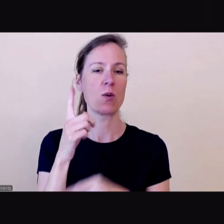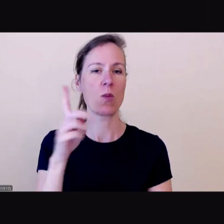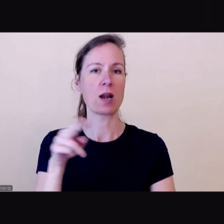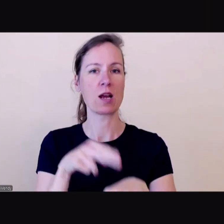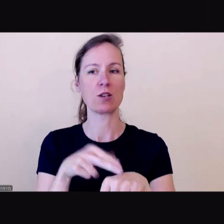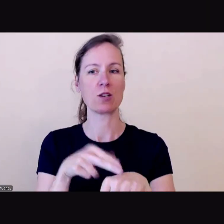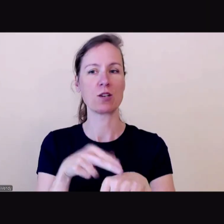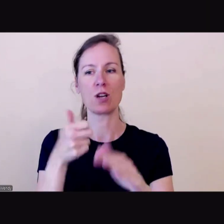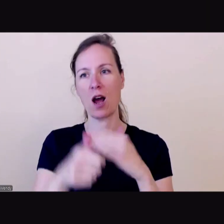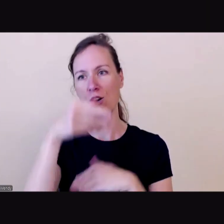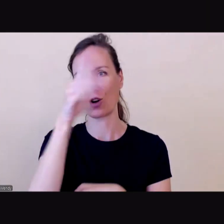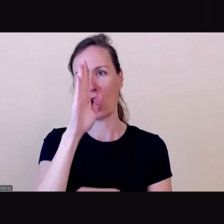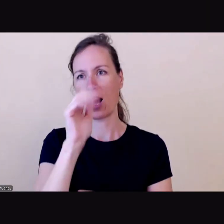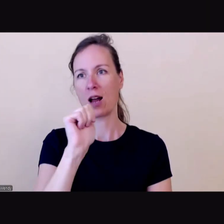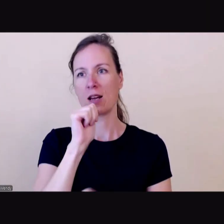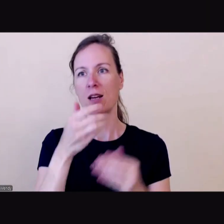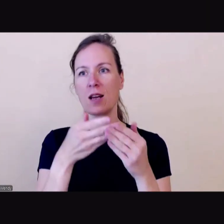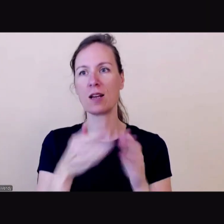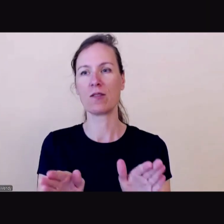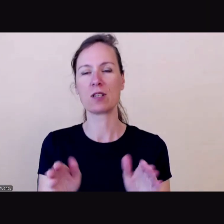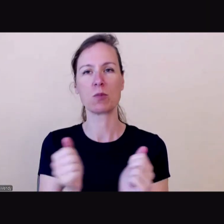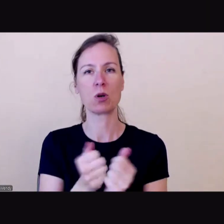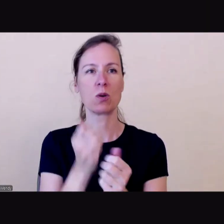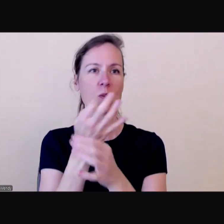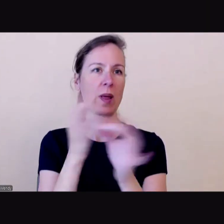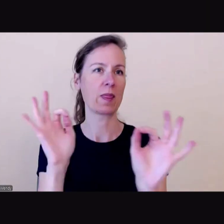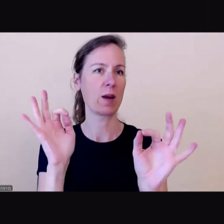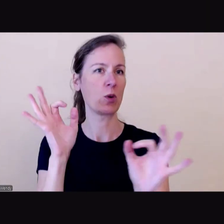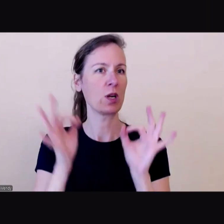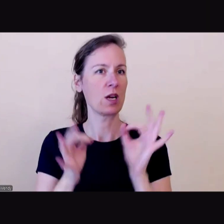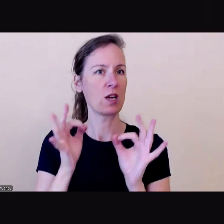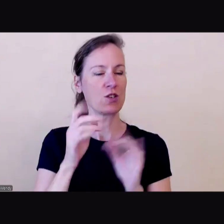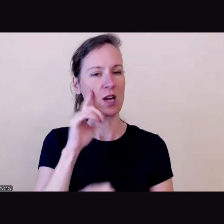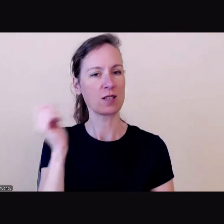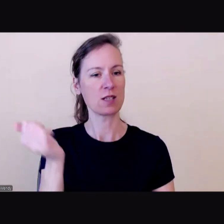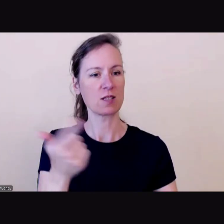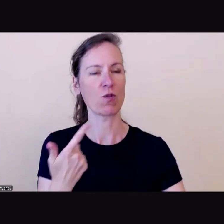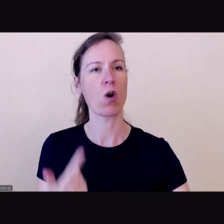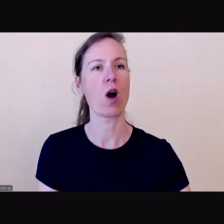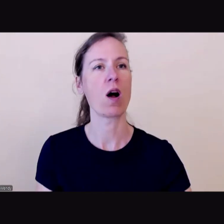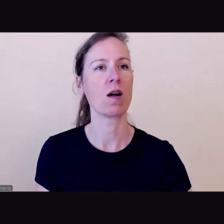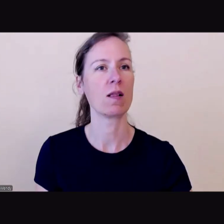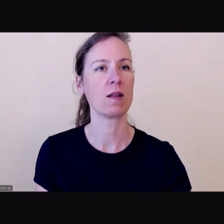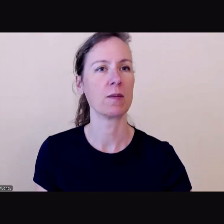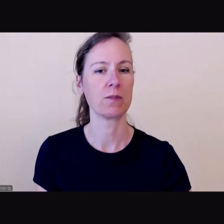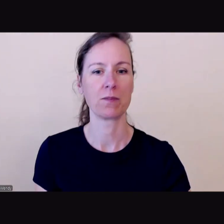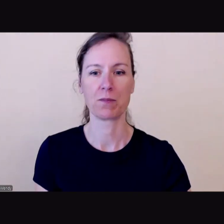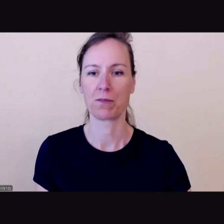one nation, under God, indivisible, with liberty and justice for all.